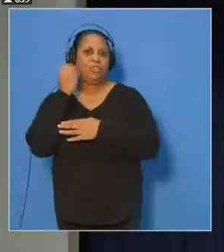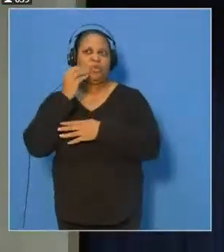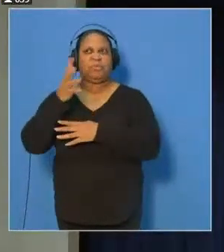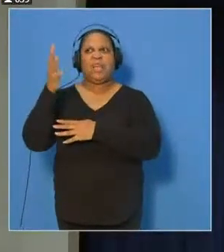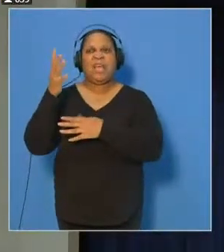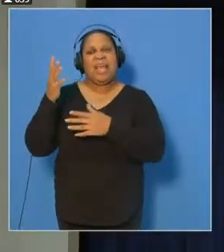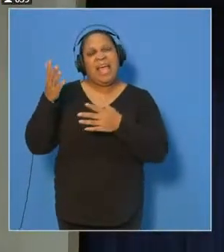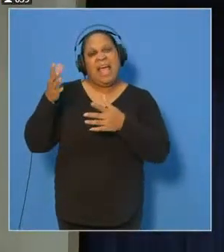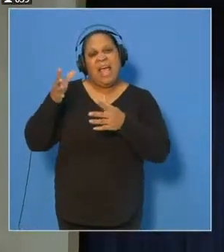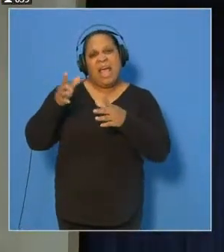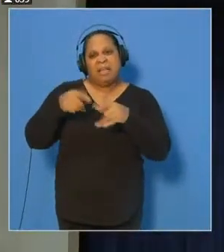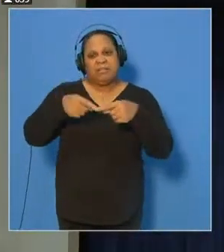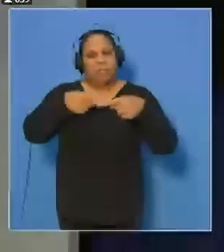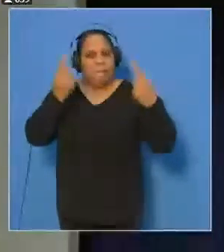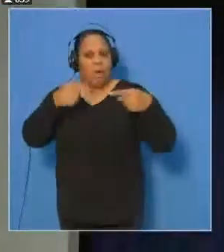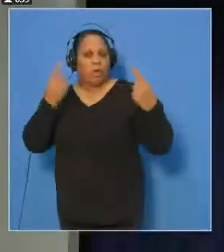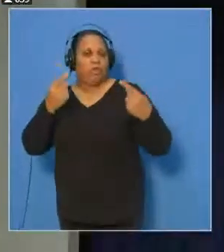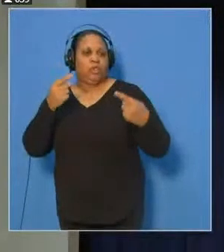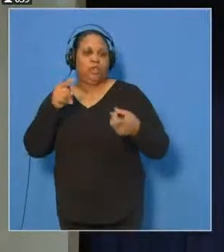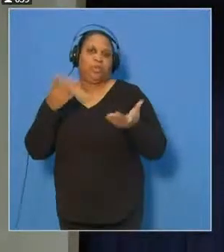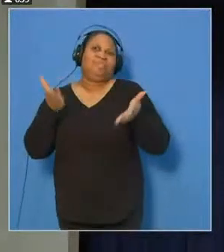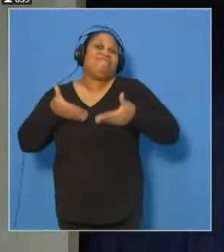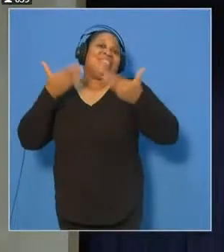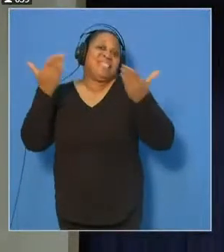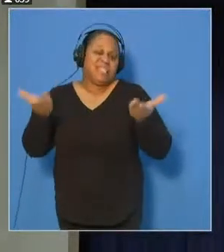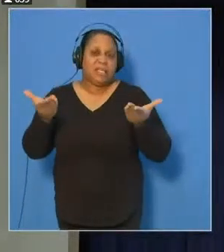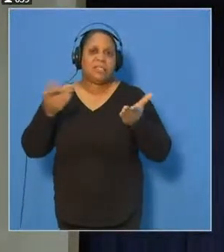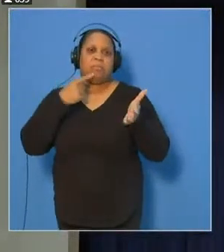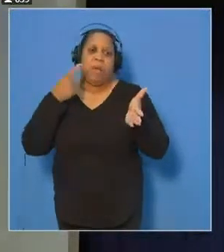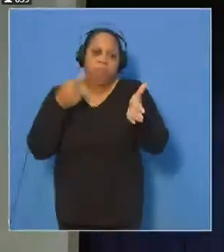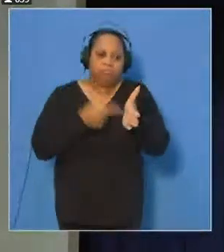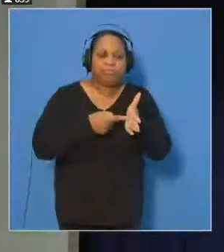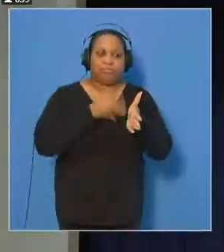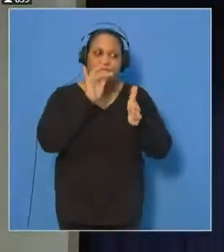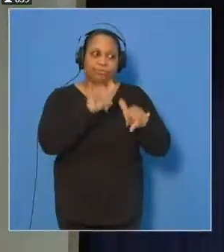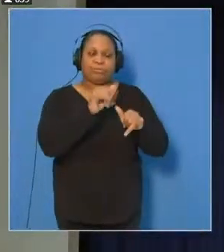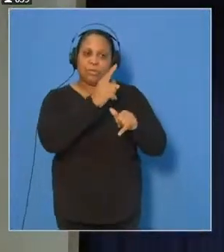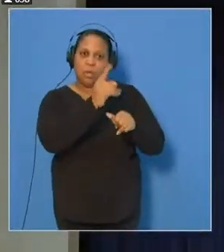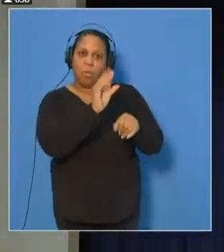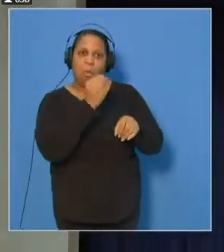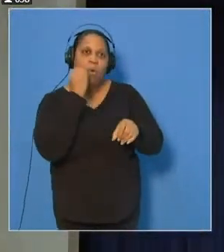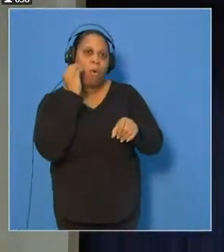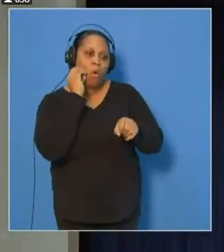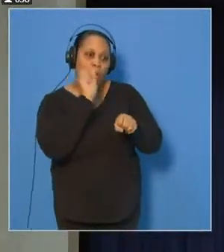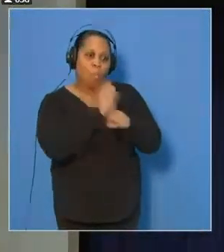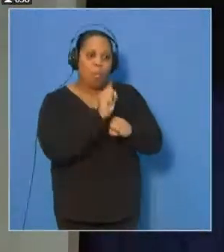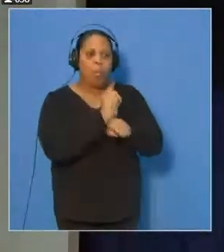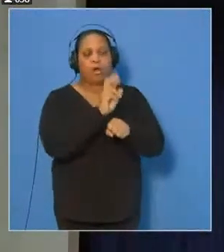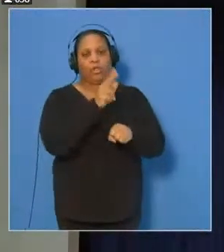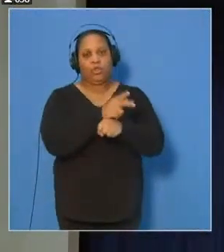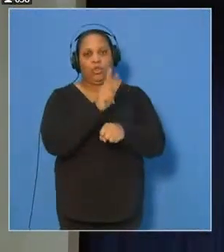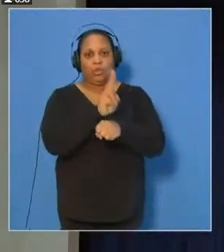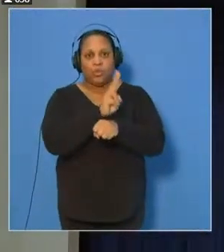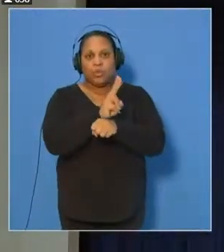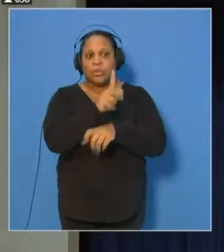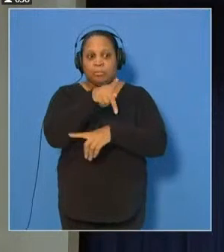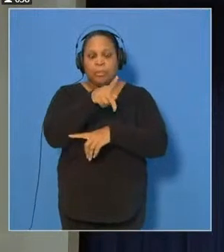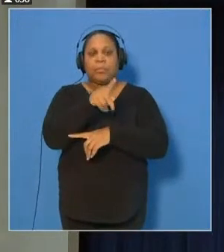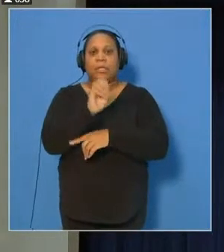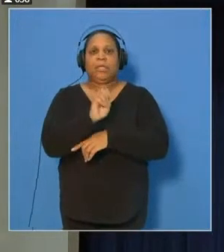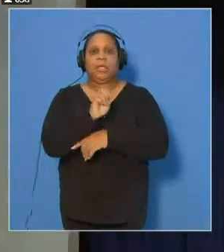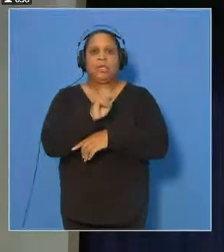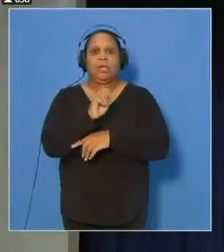February. The things like mandating staff only working at one home and making them wear PPE. In